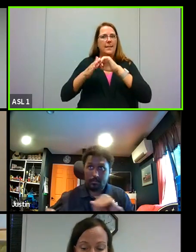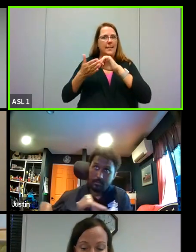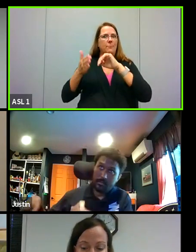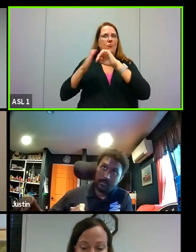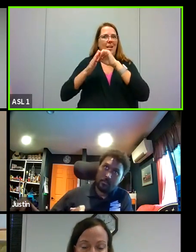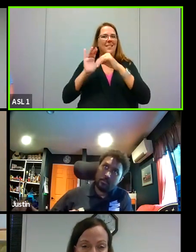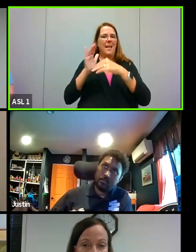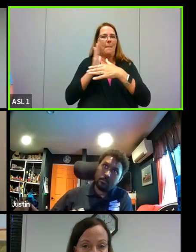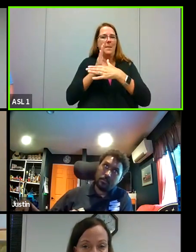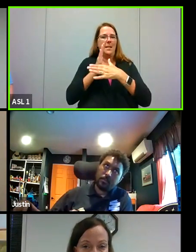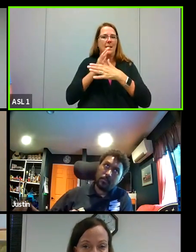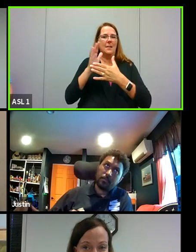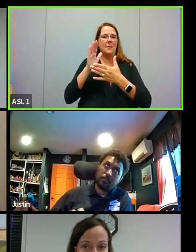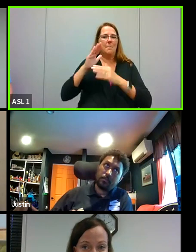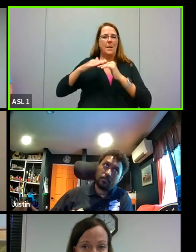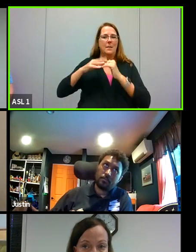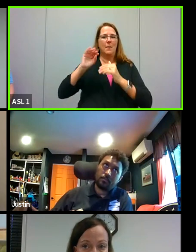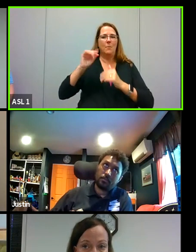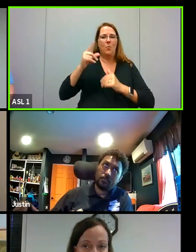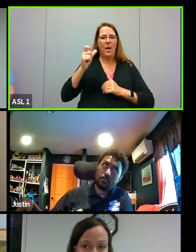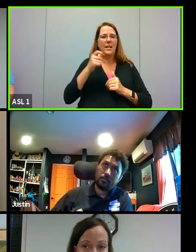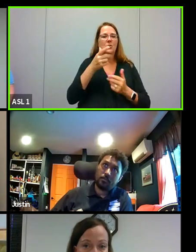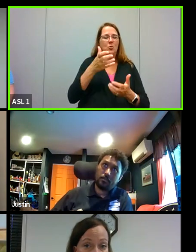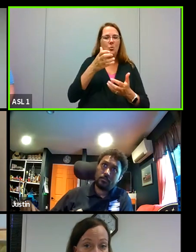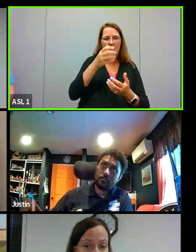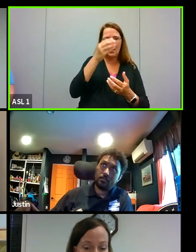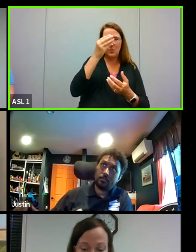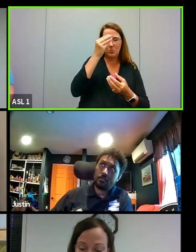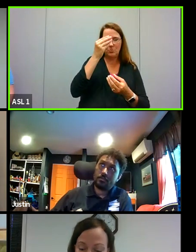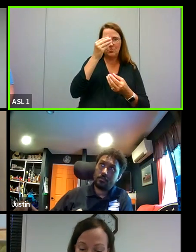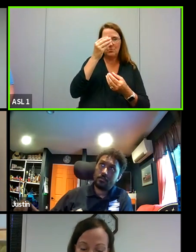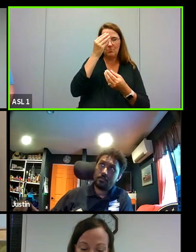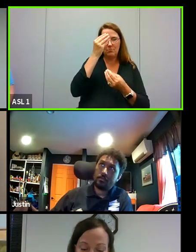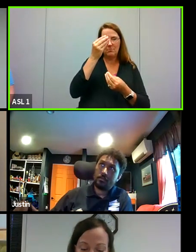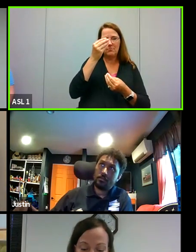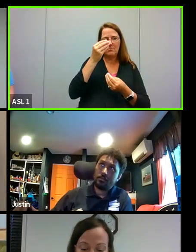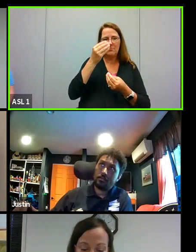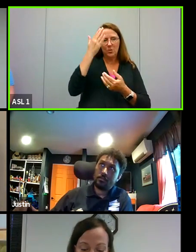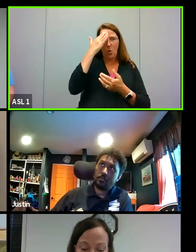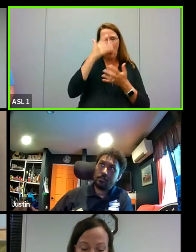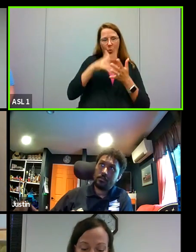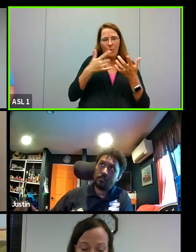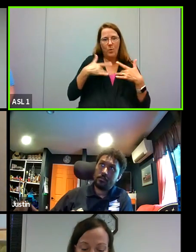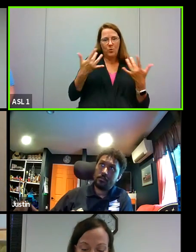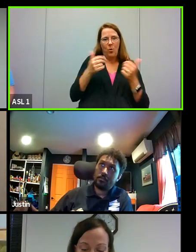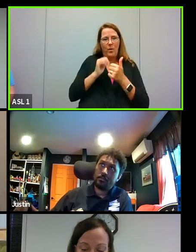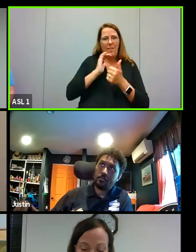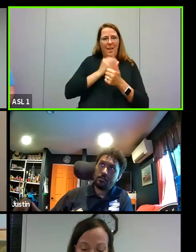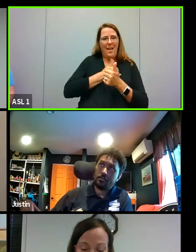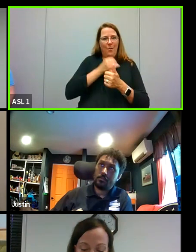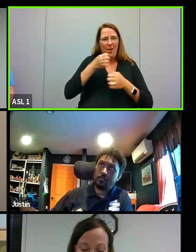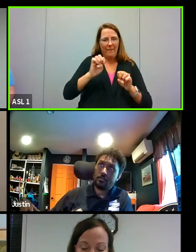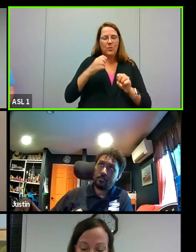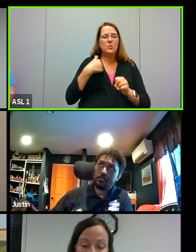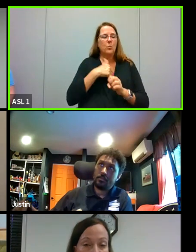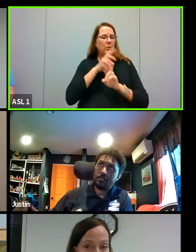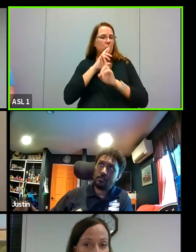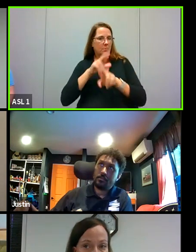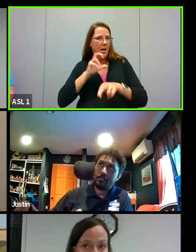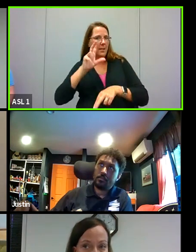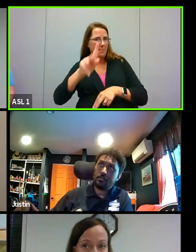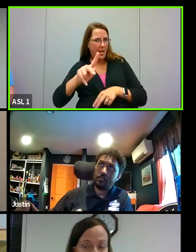median wage, and you just wanted to keep apprised of our efforts. And we responded to you and we said that we